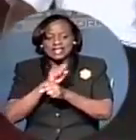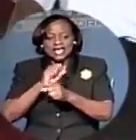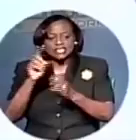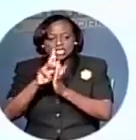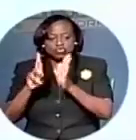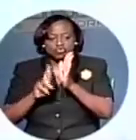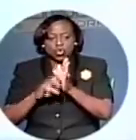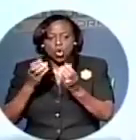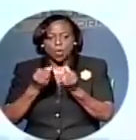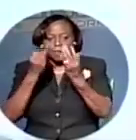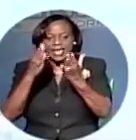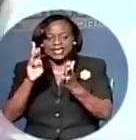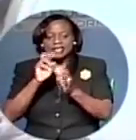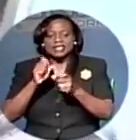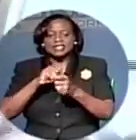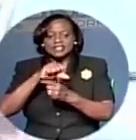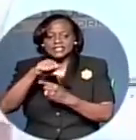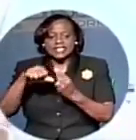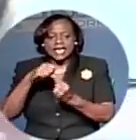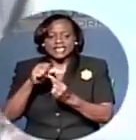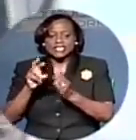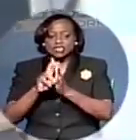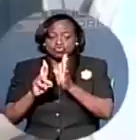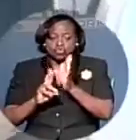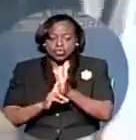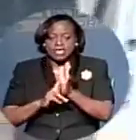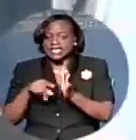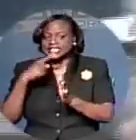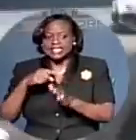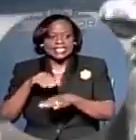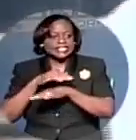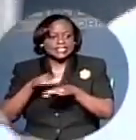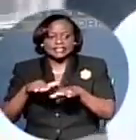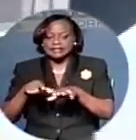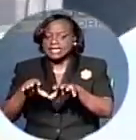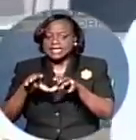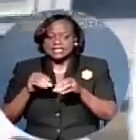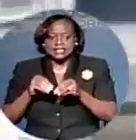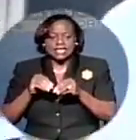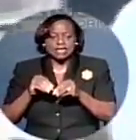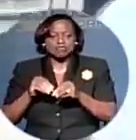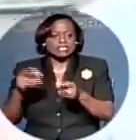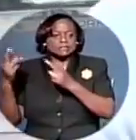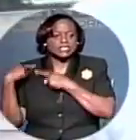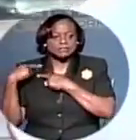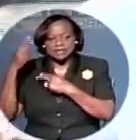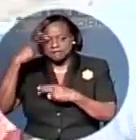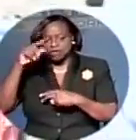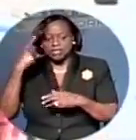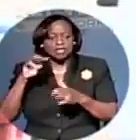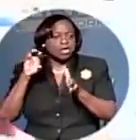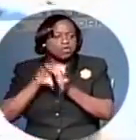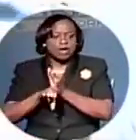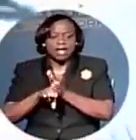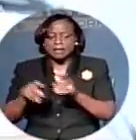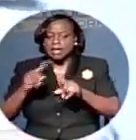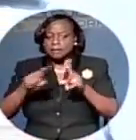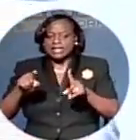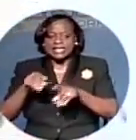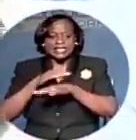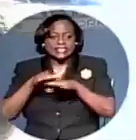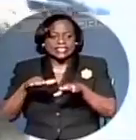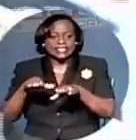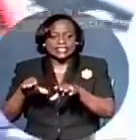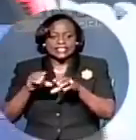that Tito did not take responsibility for the crime and only regrets not returning Conover home safely, saying, quote, I haven't found in